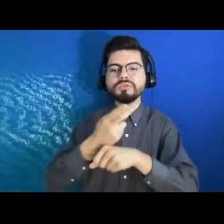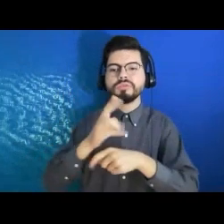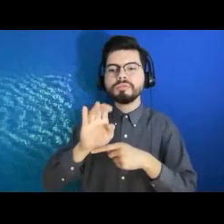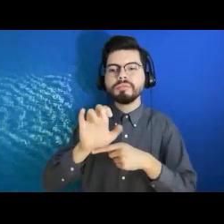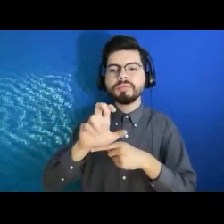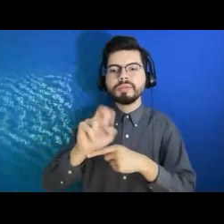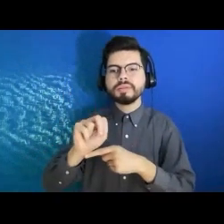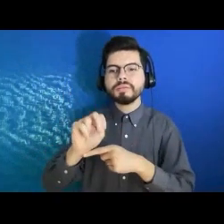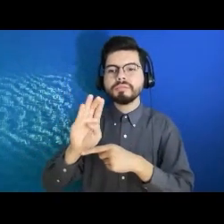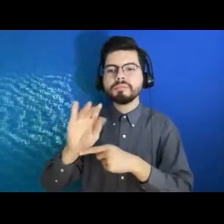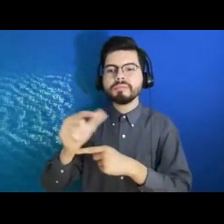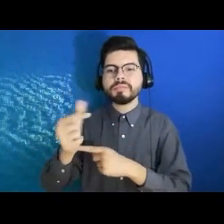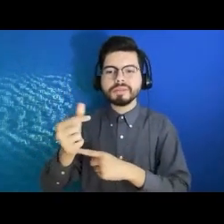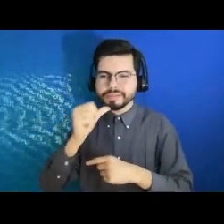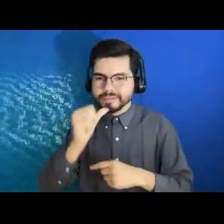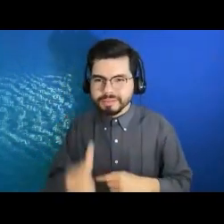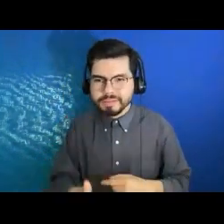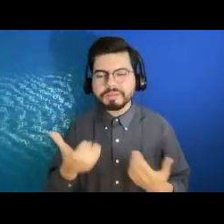cracker shell. But usually just